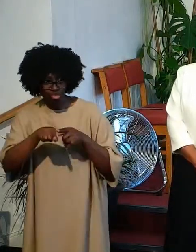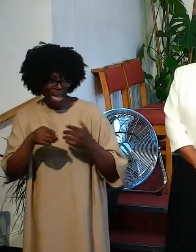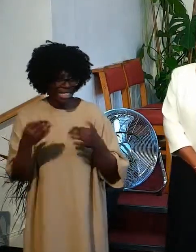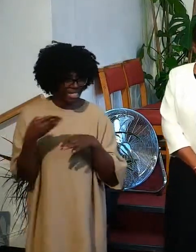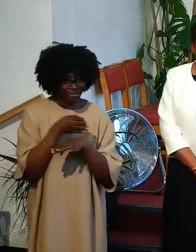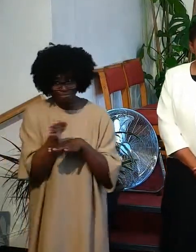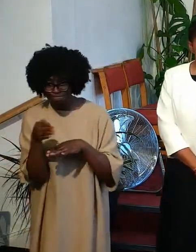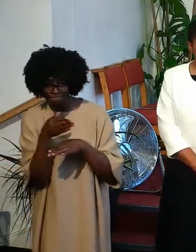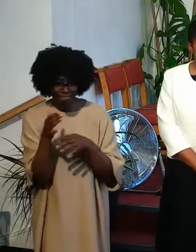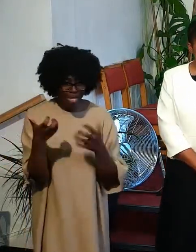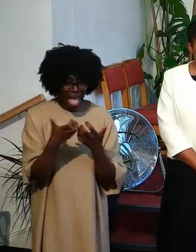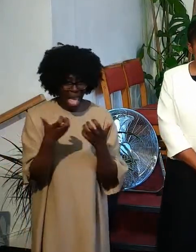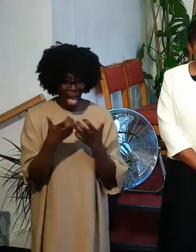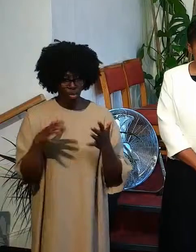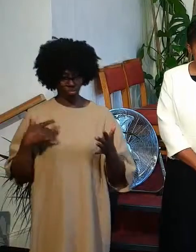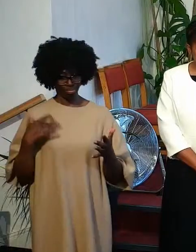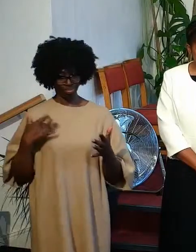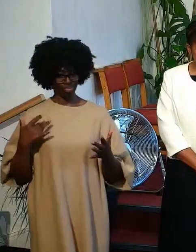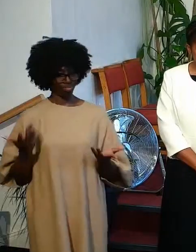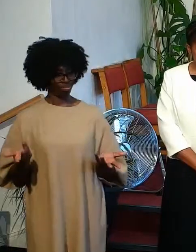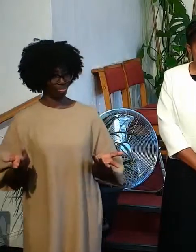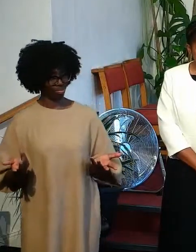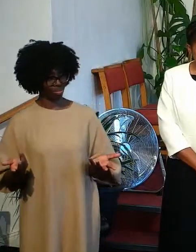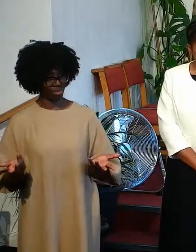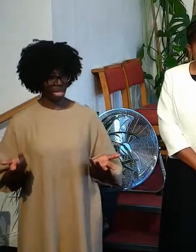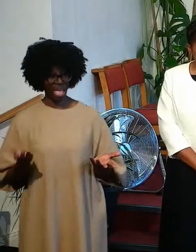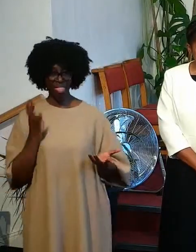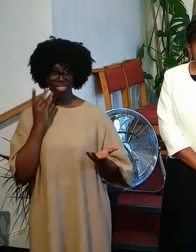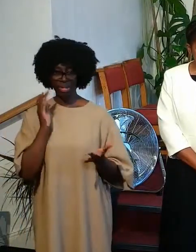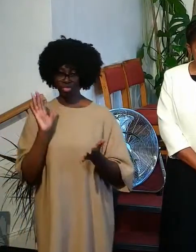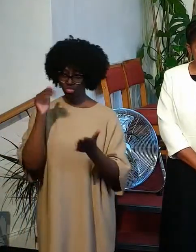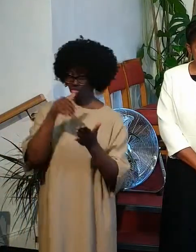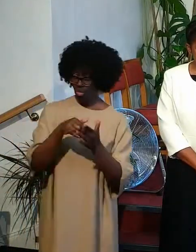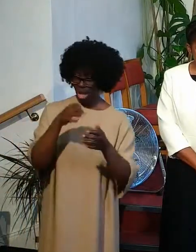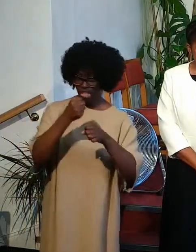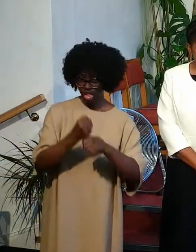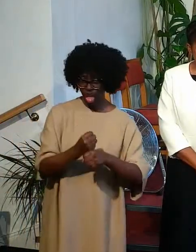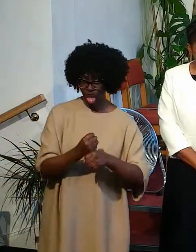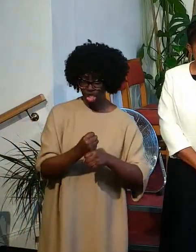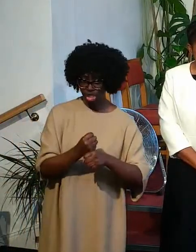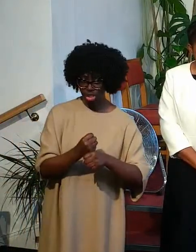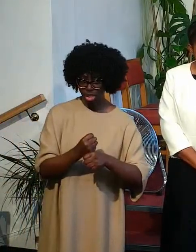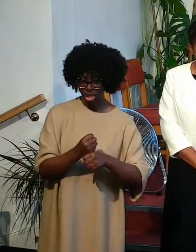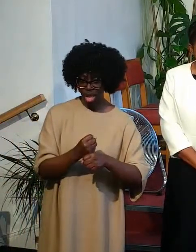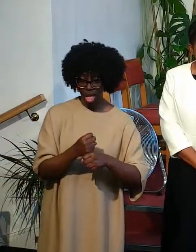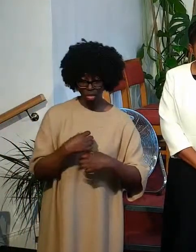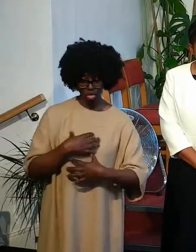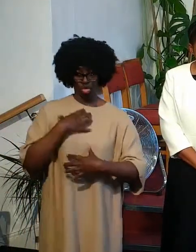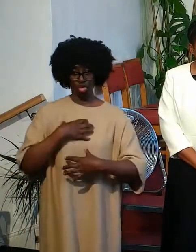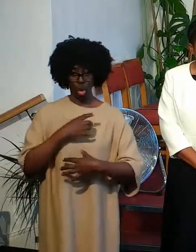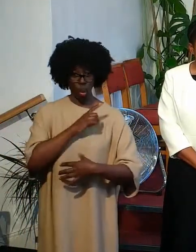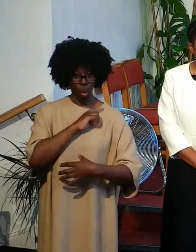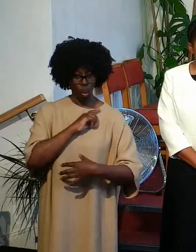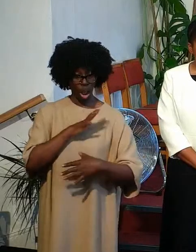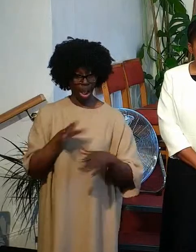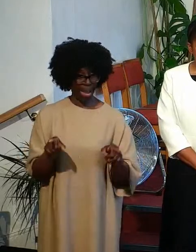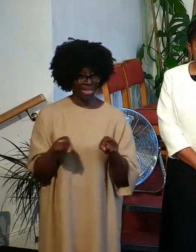to church and they receive the exact same type of attitude.